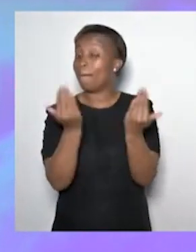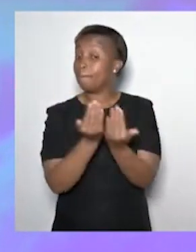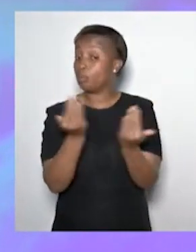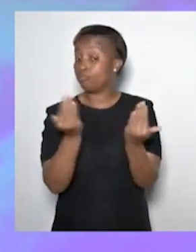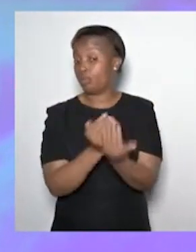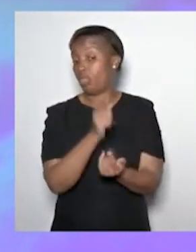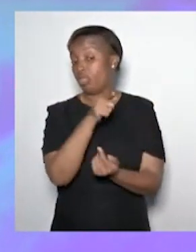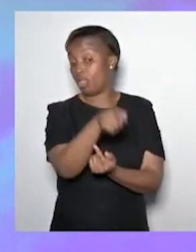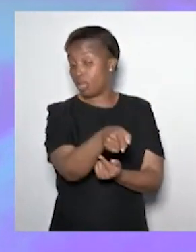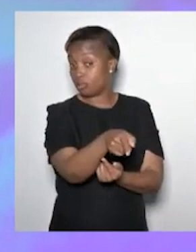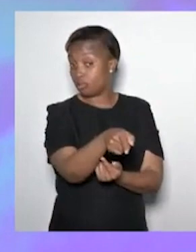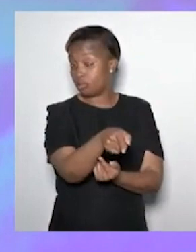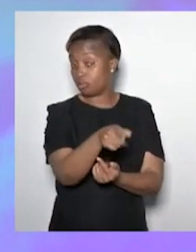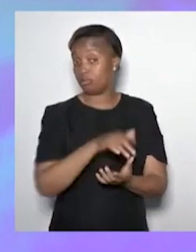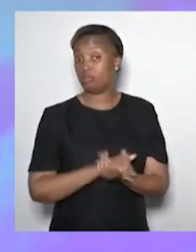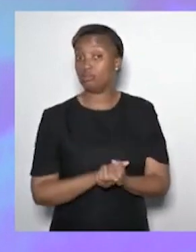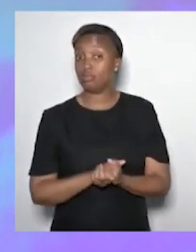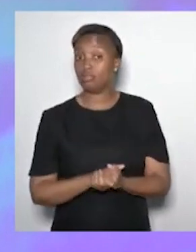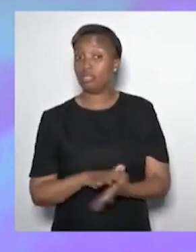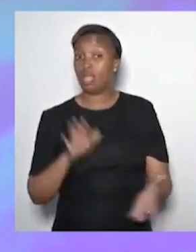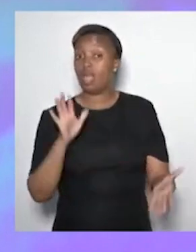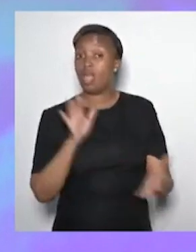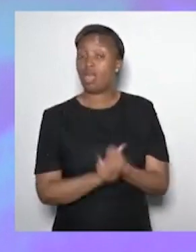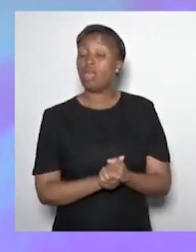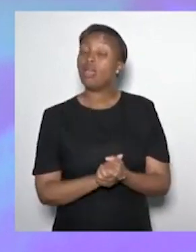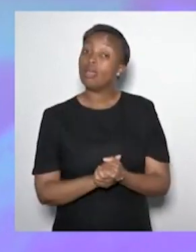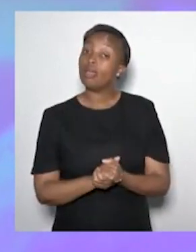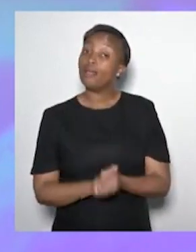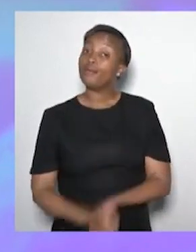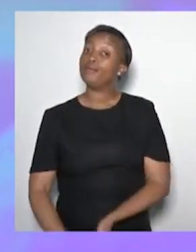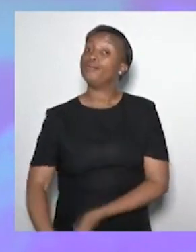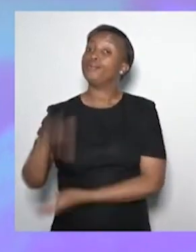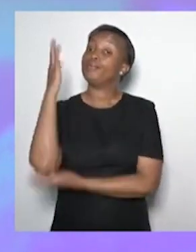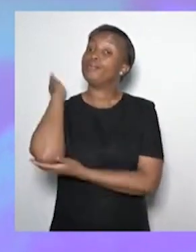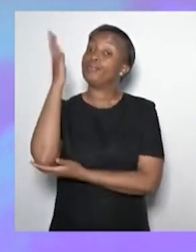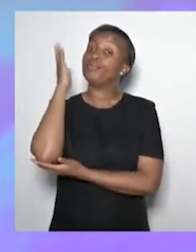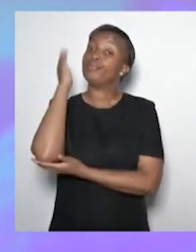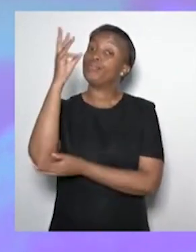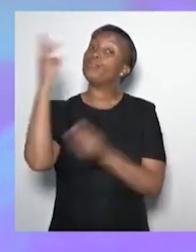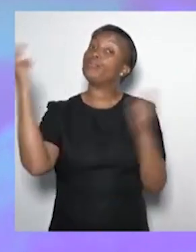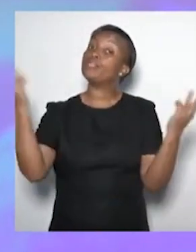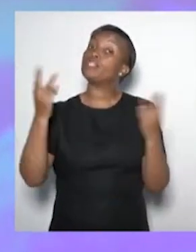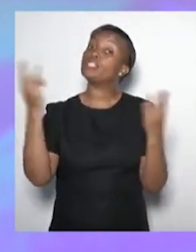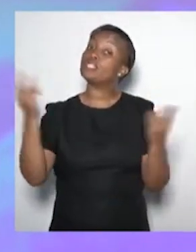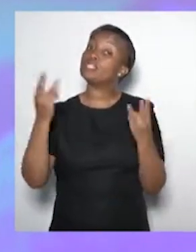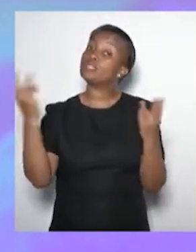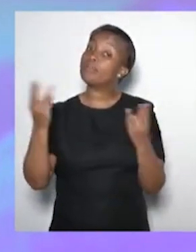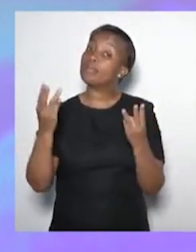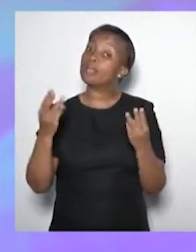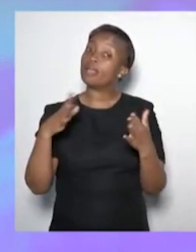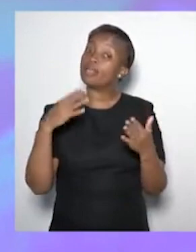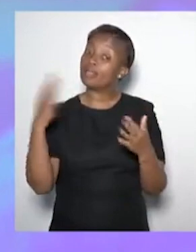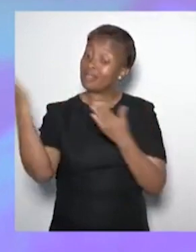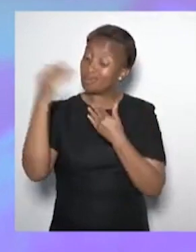and the speakers that spoke before me, I also gave them